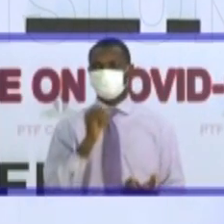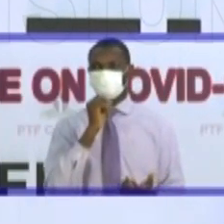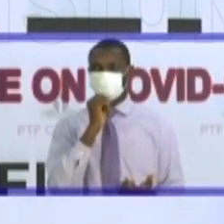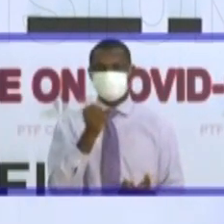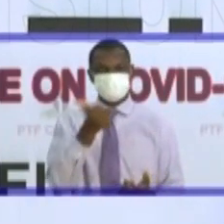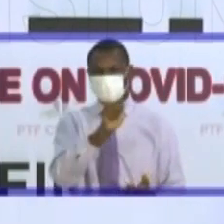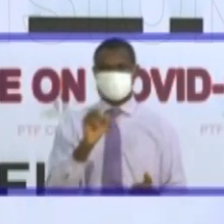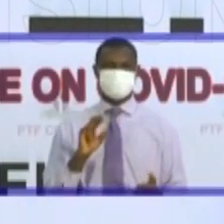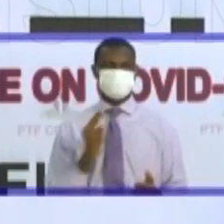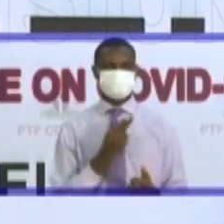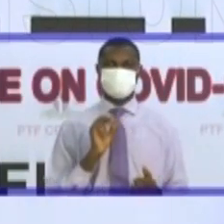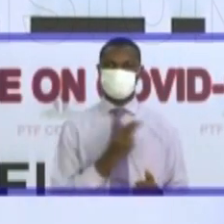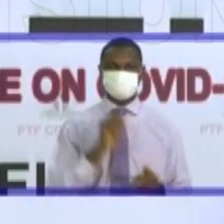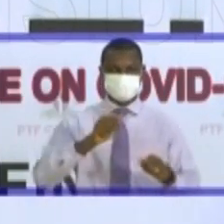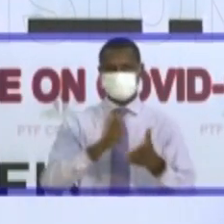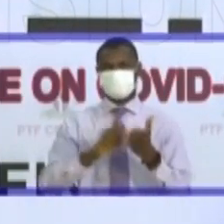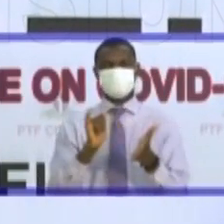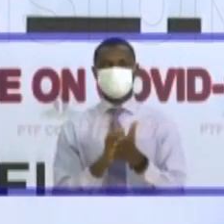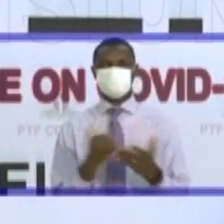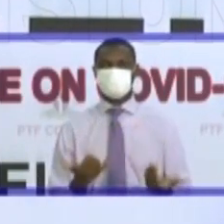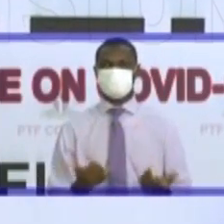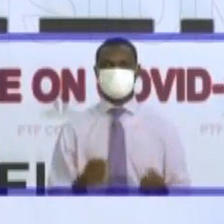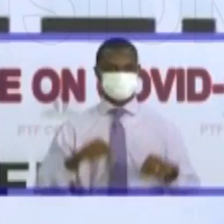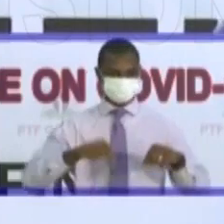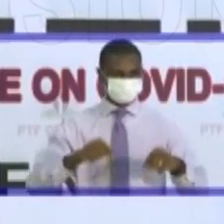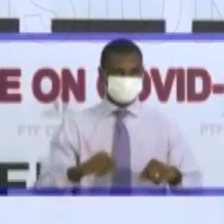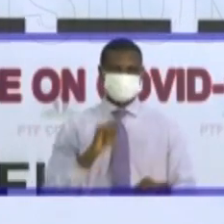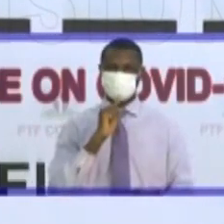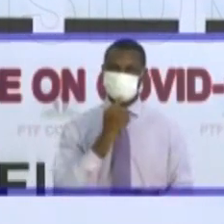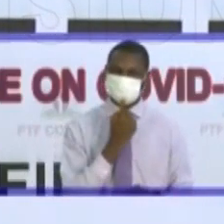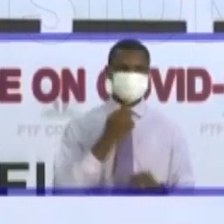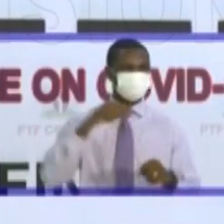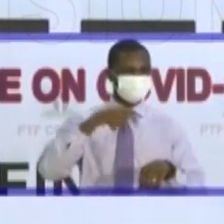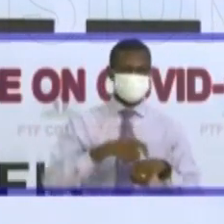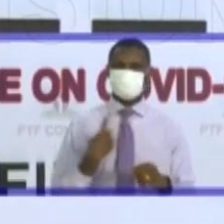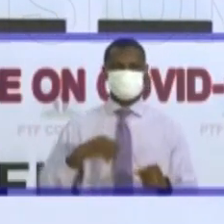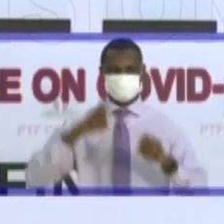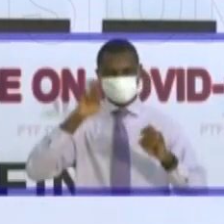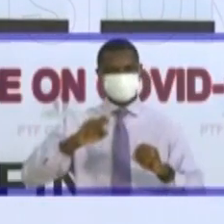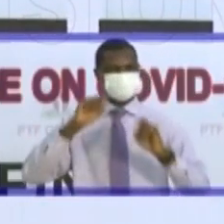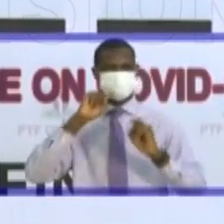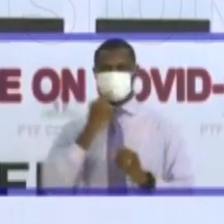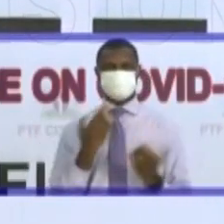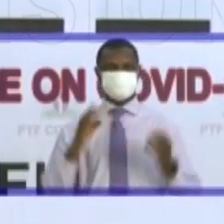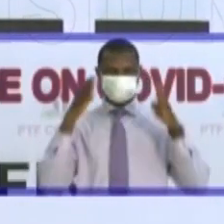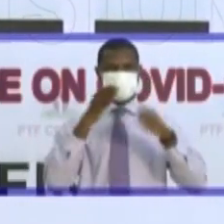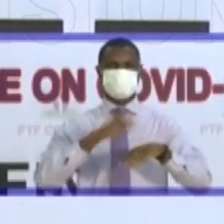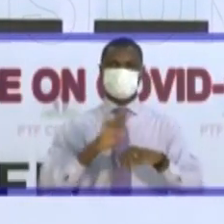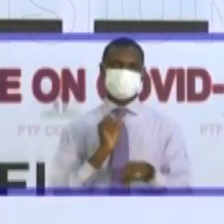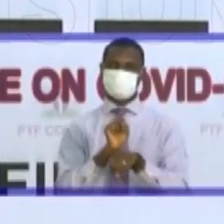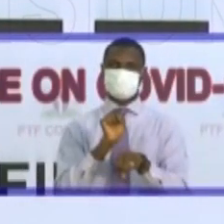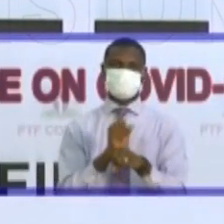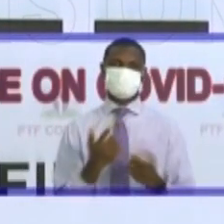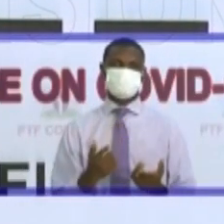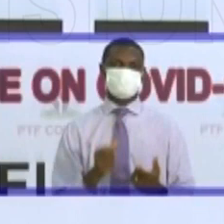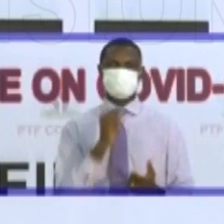to engage in mischief-making at such a serious time when we are talking about coronavirus infection. I